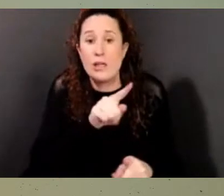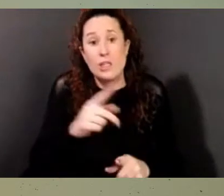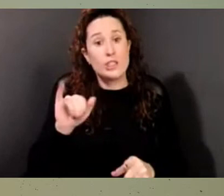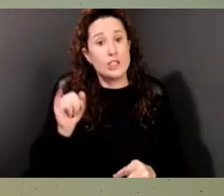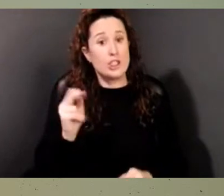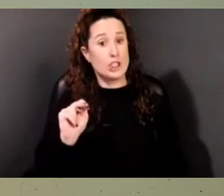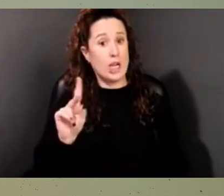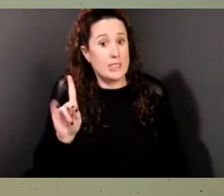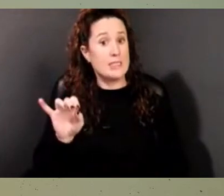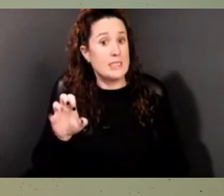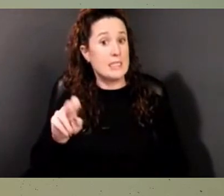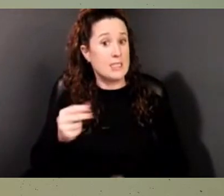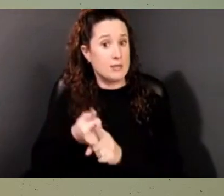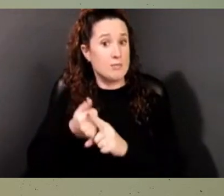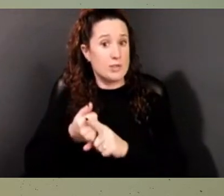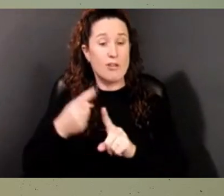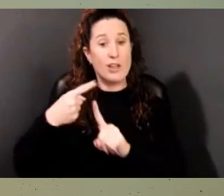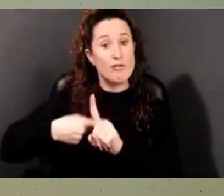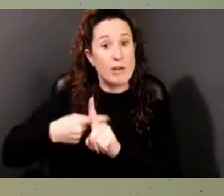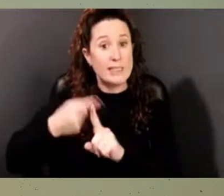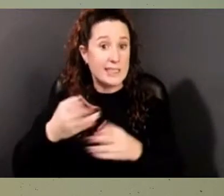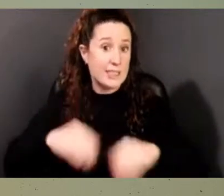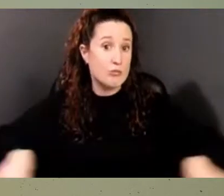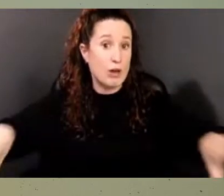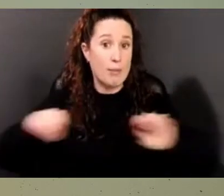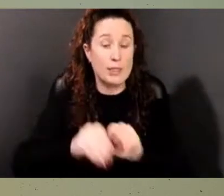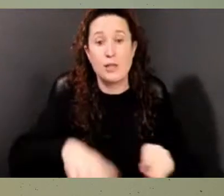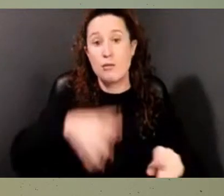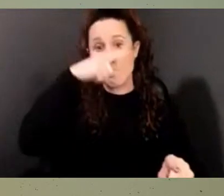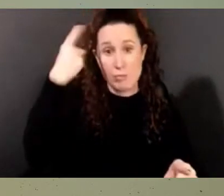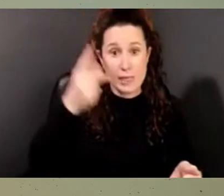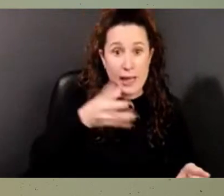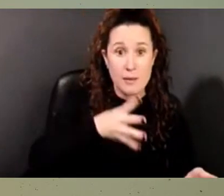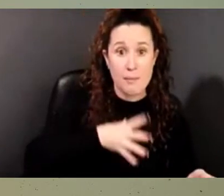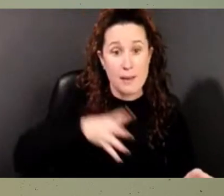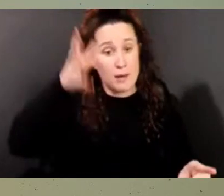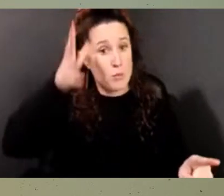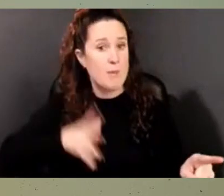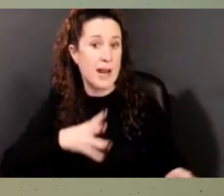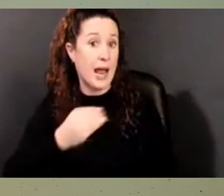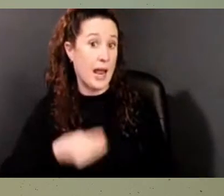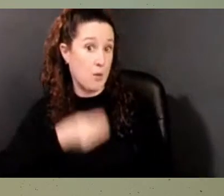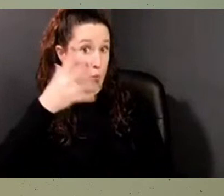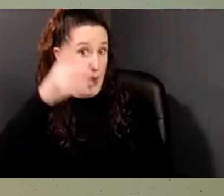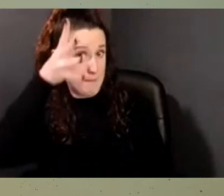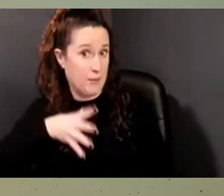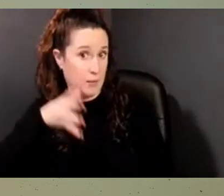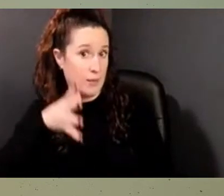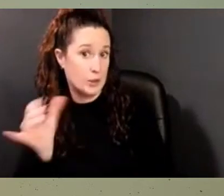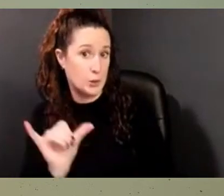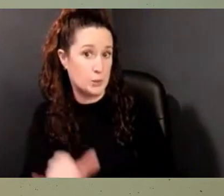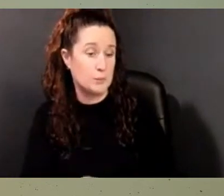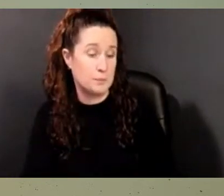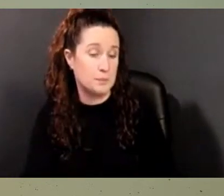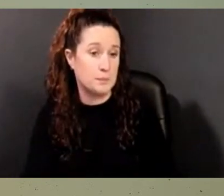and black men and white women. Next slide.